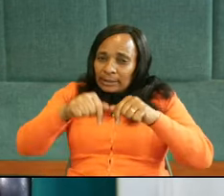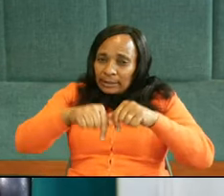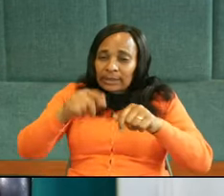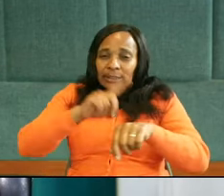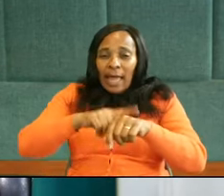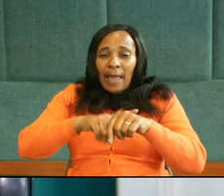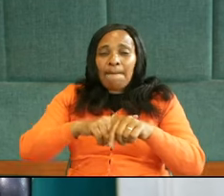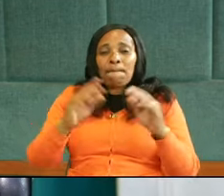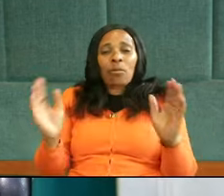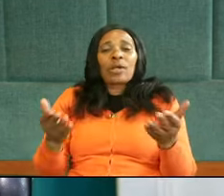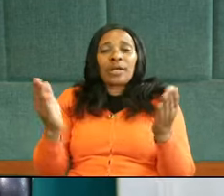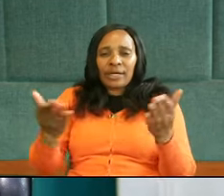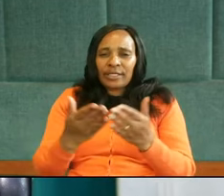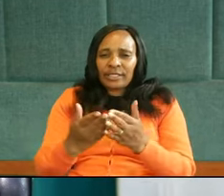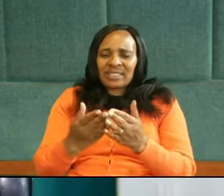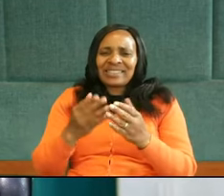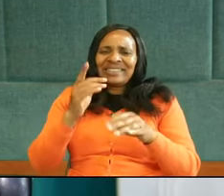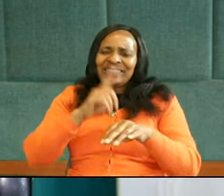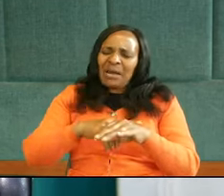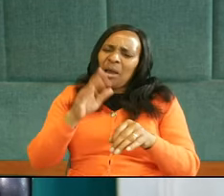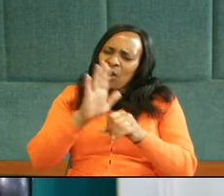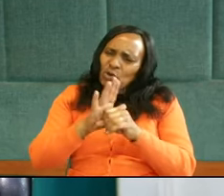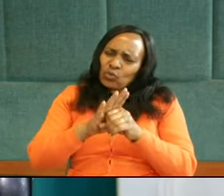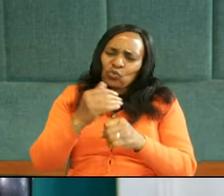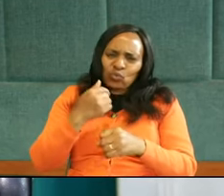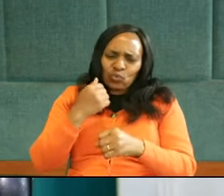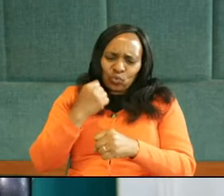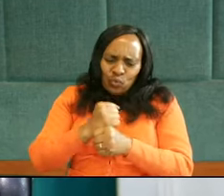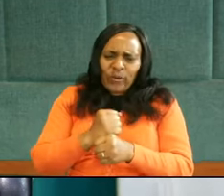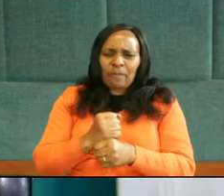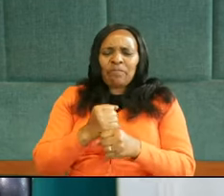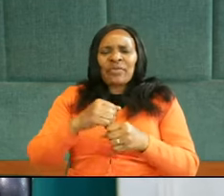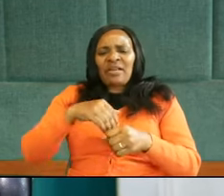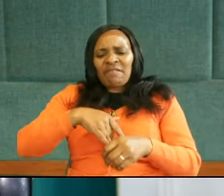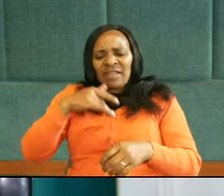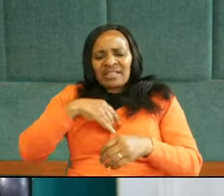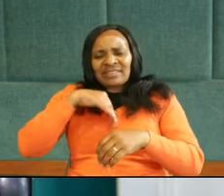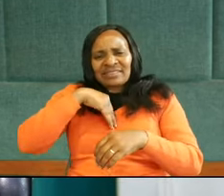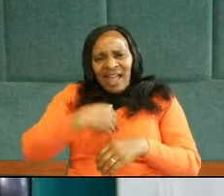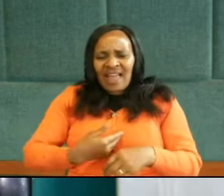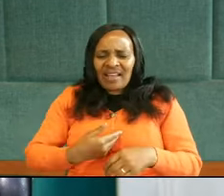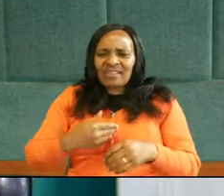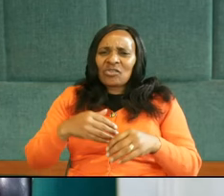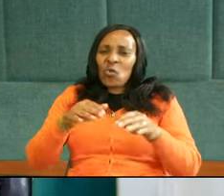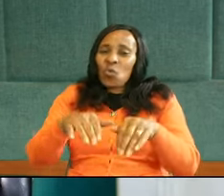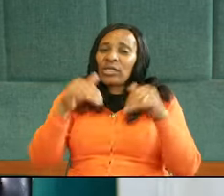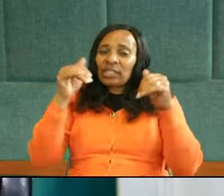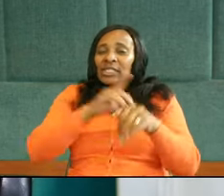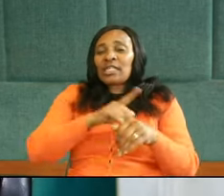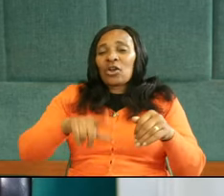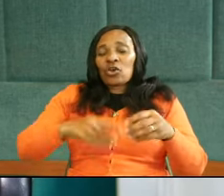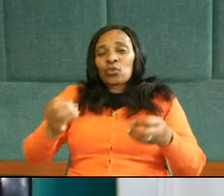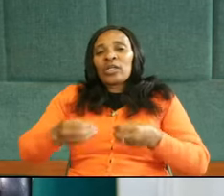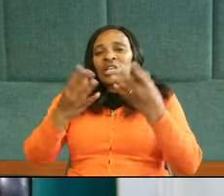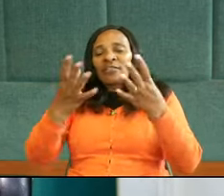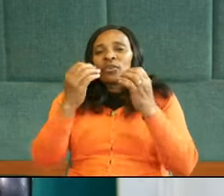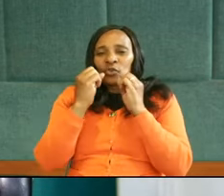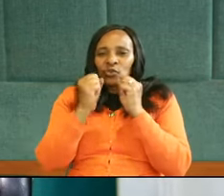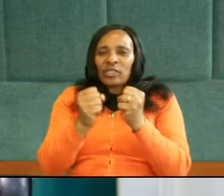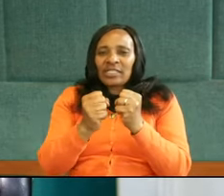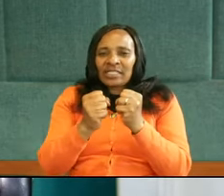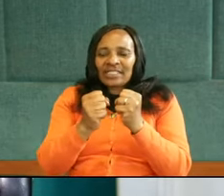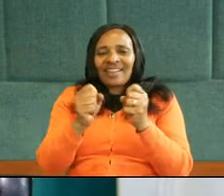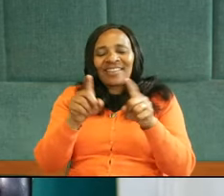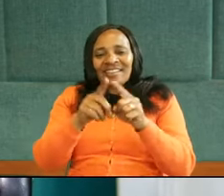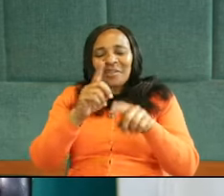you have a lot to do and you feel tired. Just waiting upon the Lord is able mm-hmm. to give you strength. Okay. I just